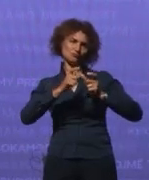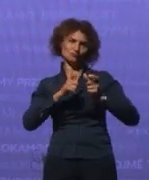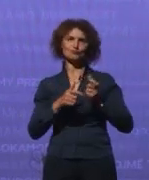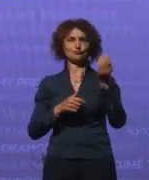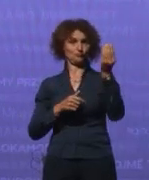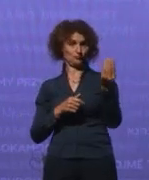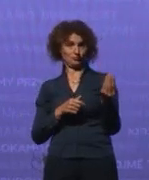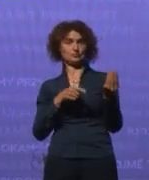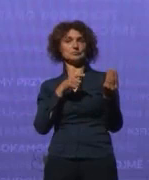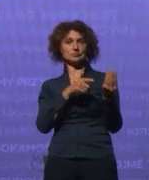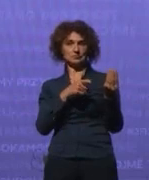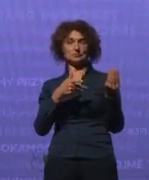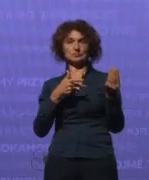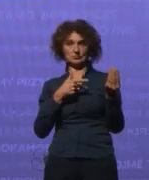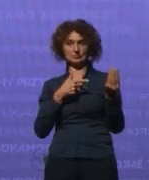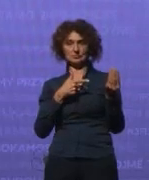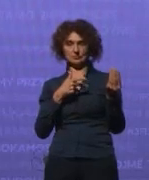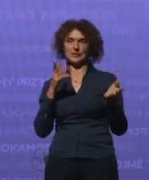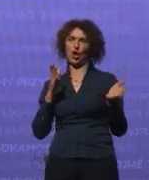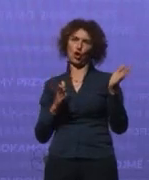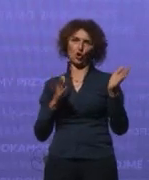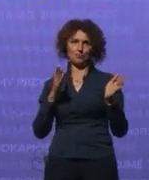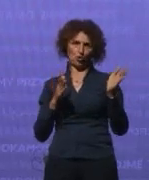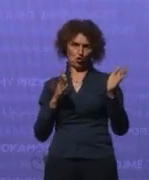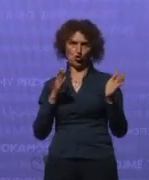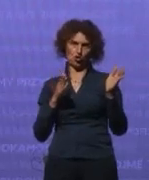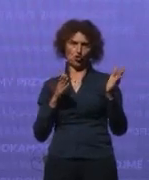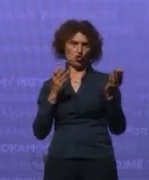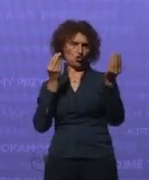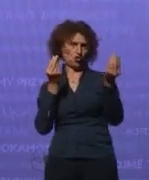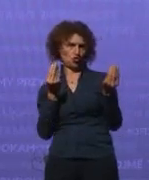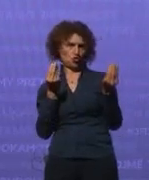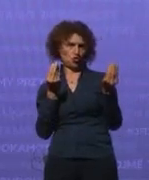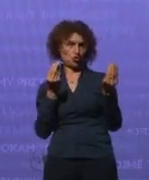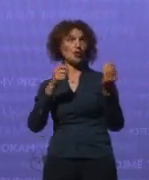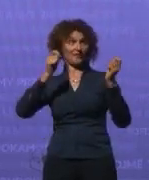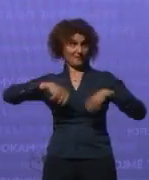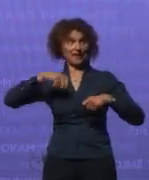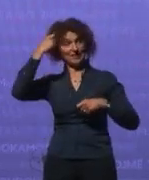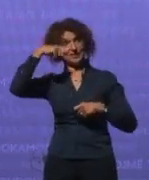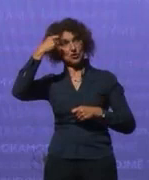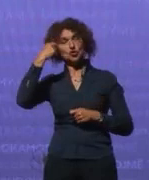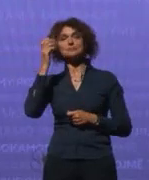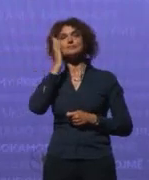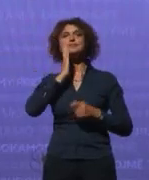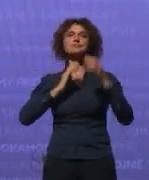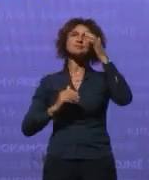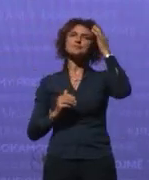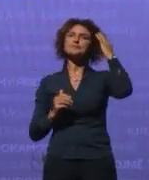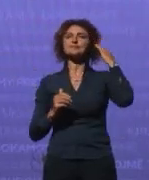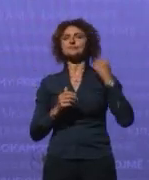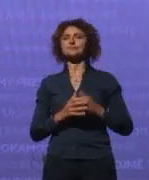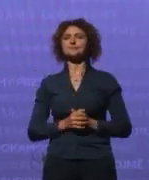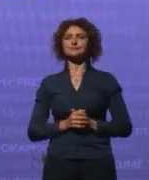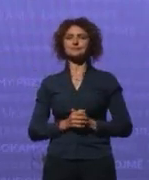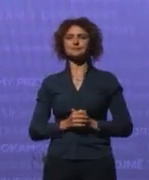And as they're interacting with the robot, what happens is that the robot gazes at them and